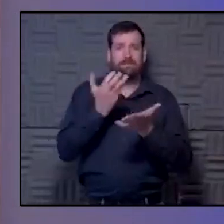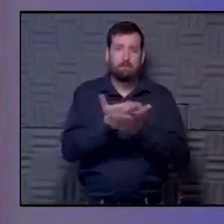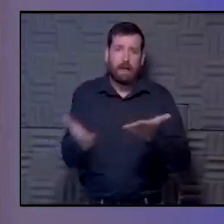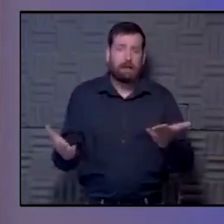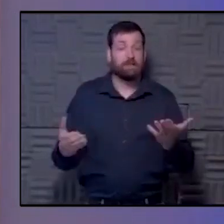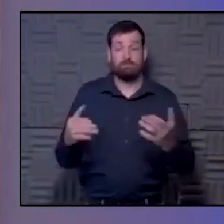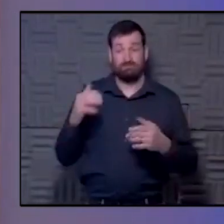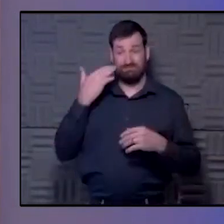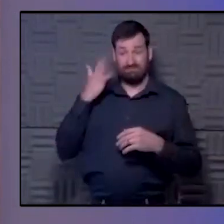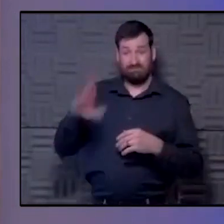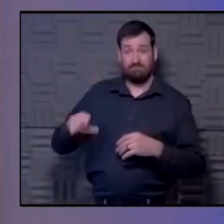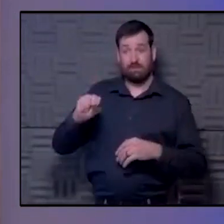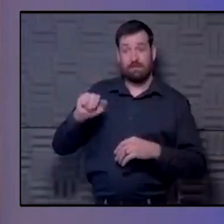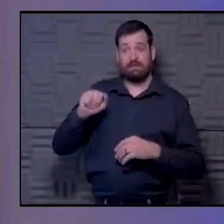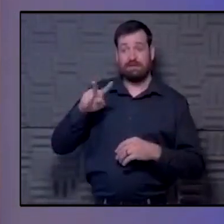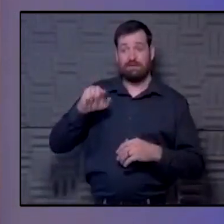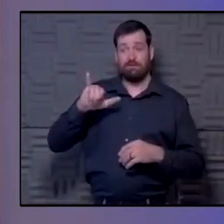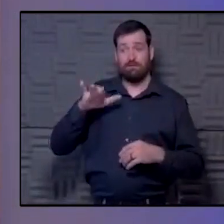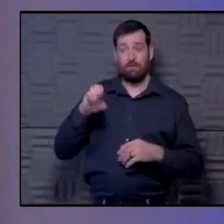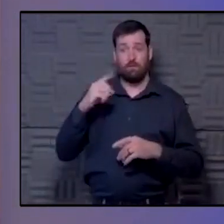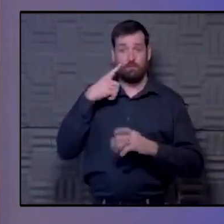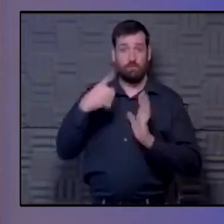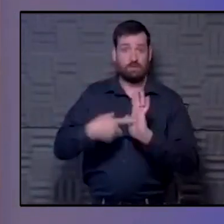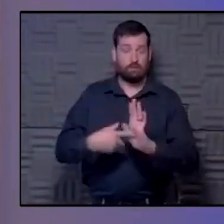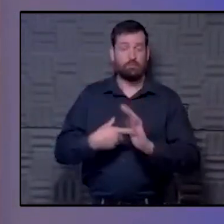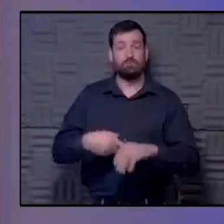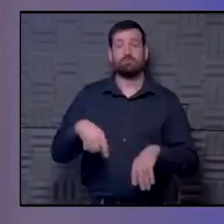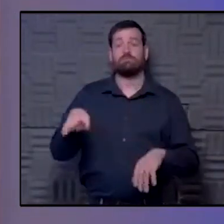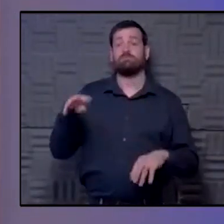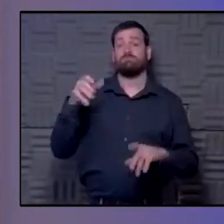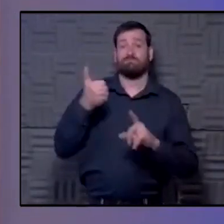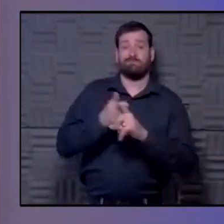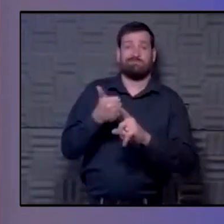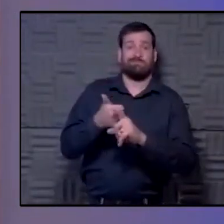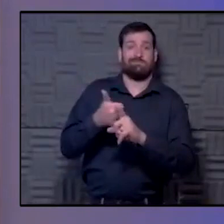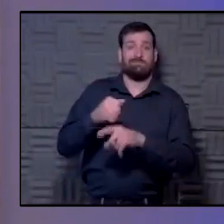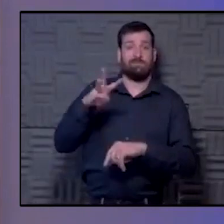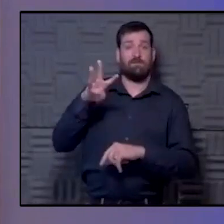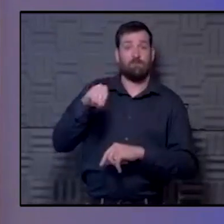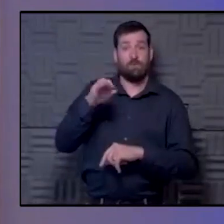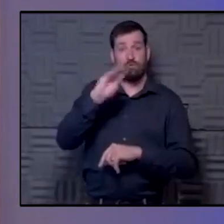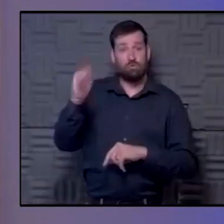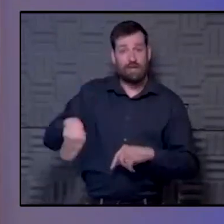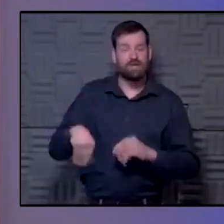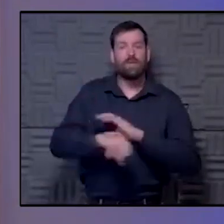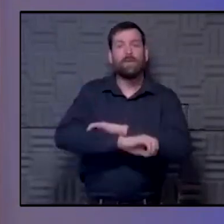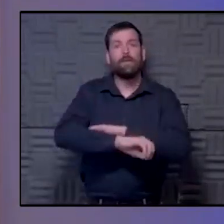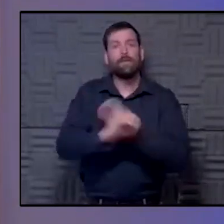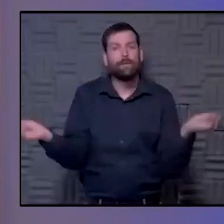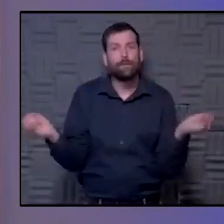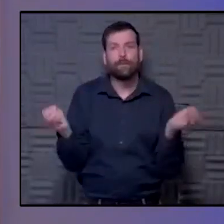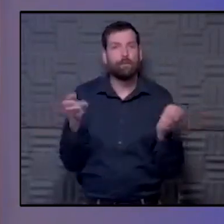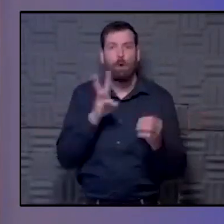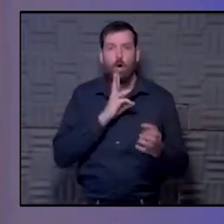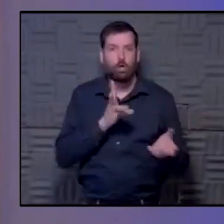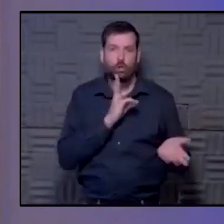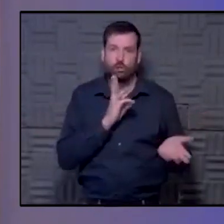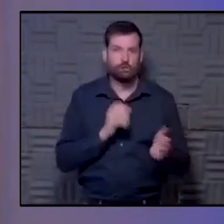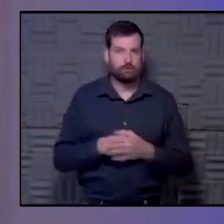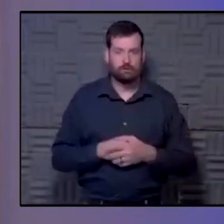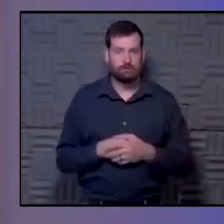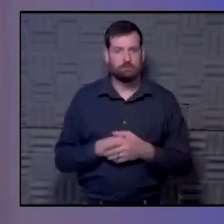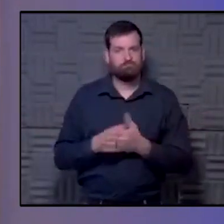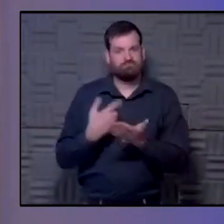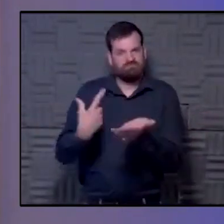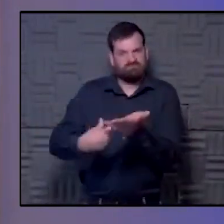The Navajos, for instance, 40% of the Navajos have no running water. So when you talk about hand